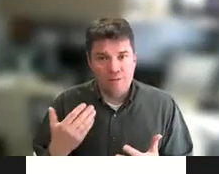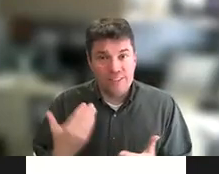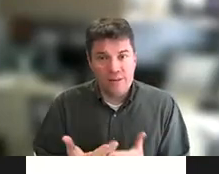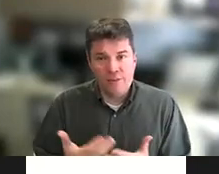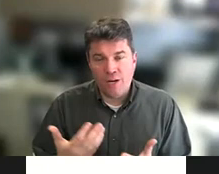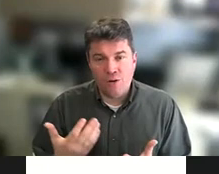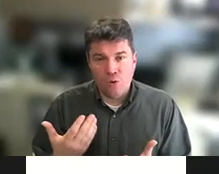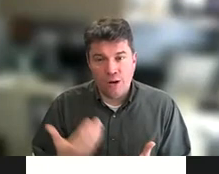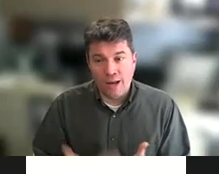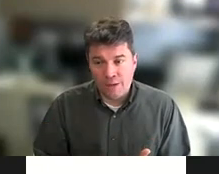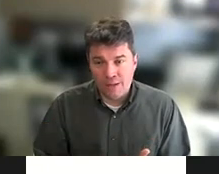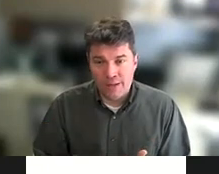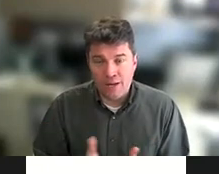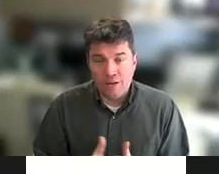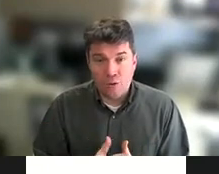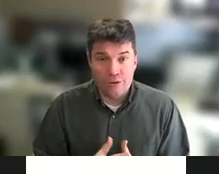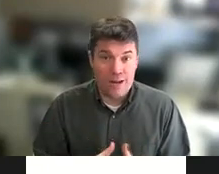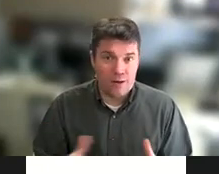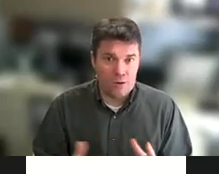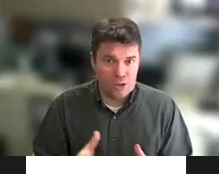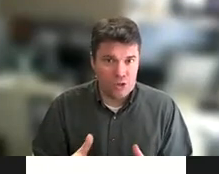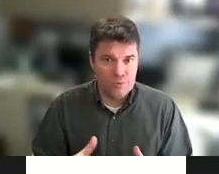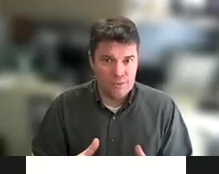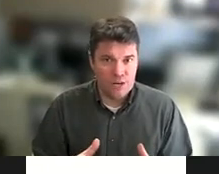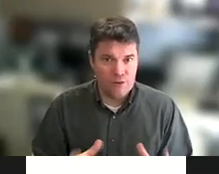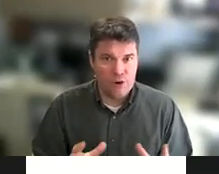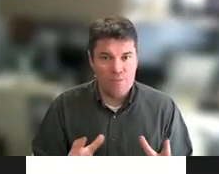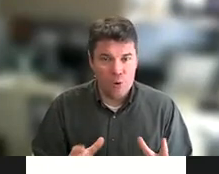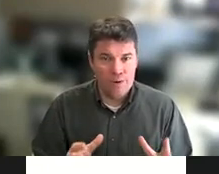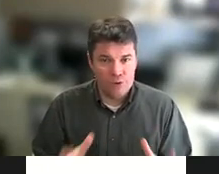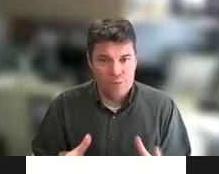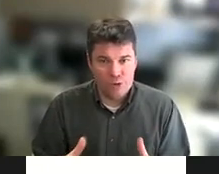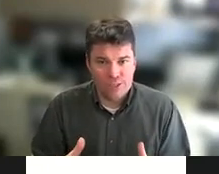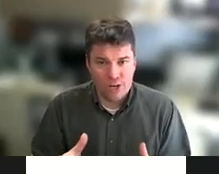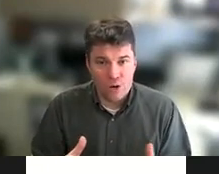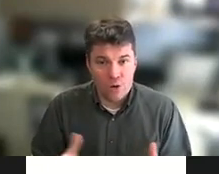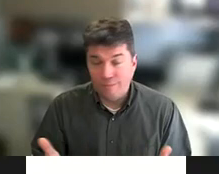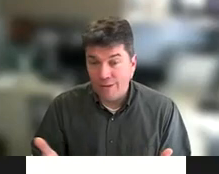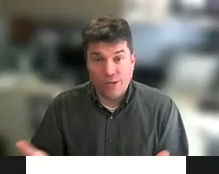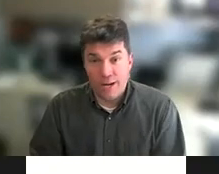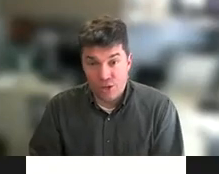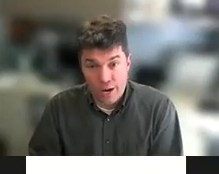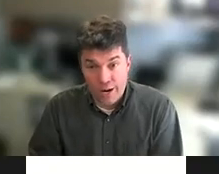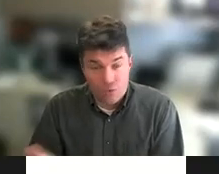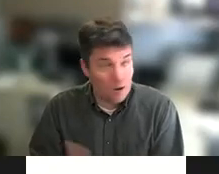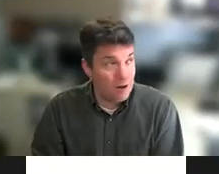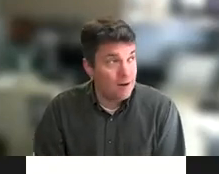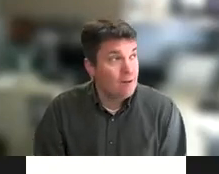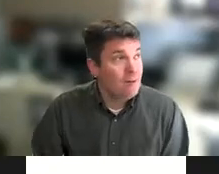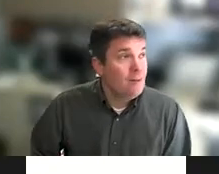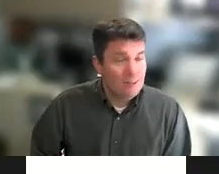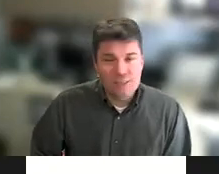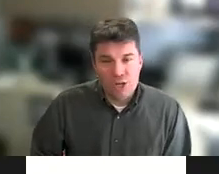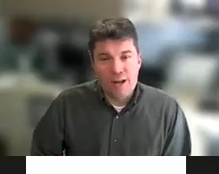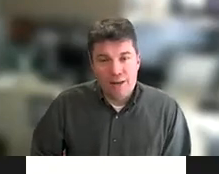that involves safety or liability or technical terms that are very important for a person to know, especially in a training and